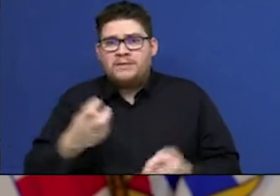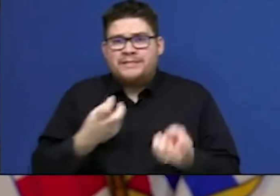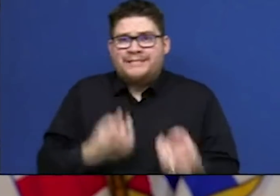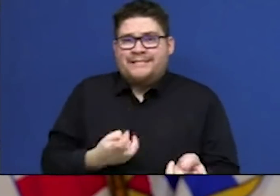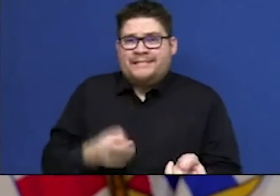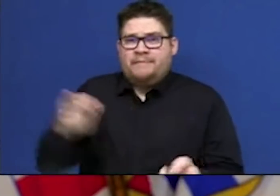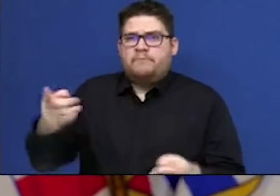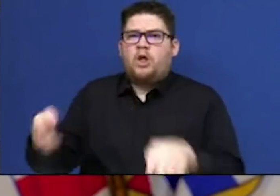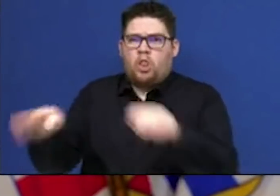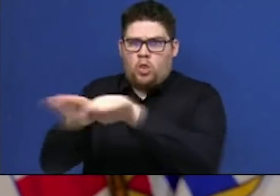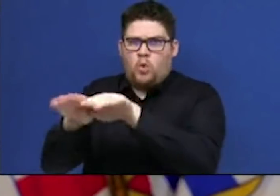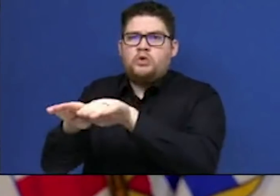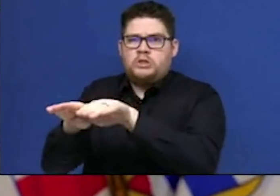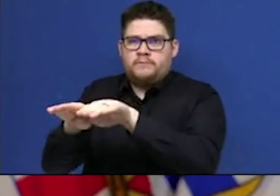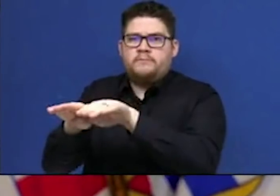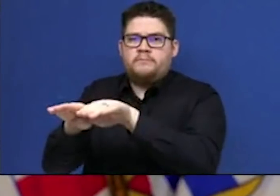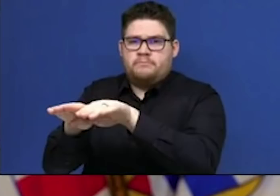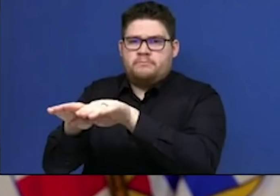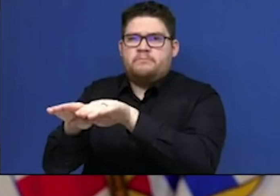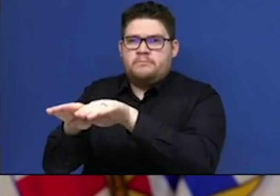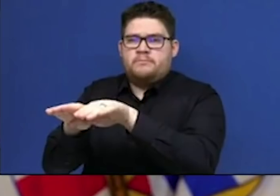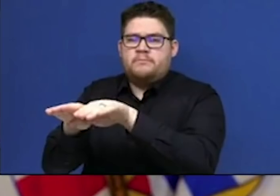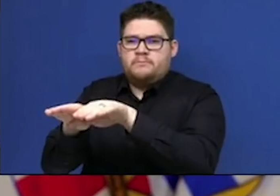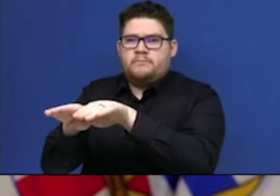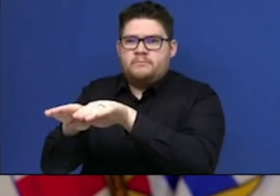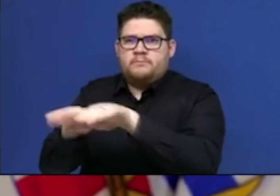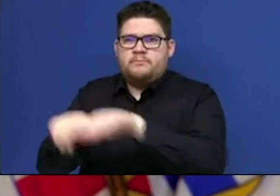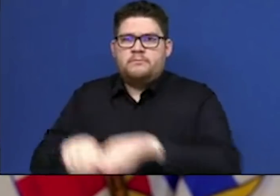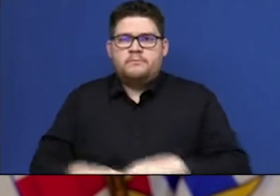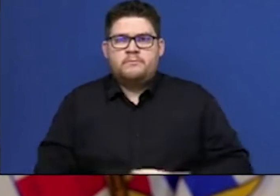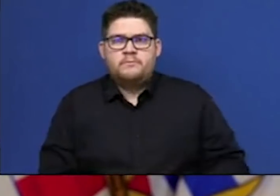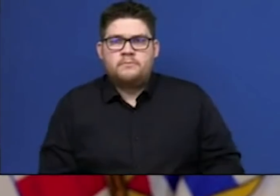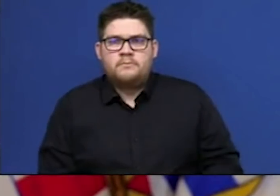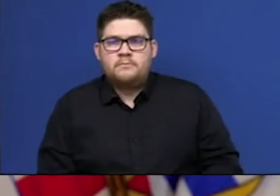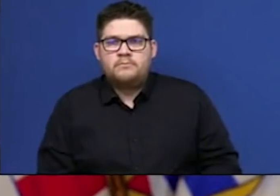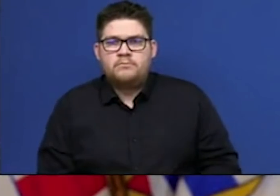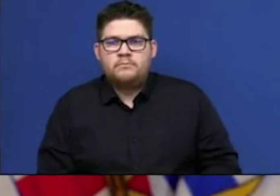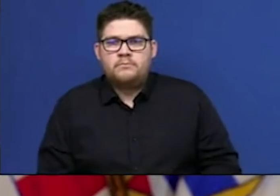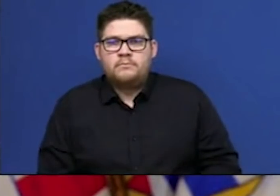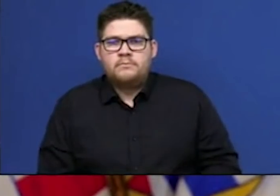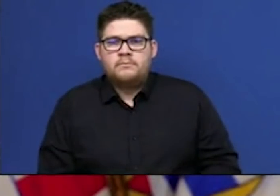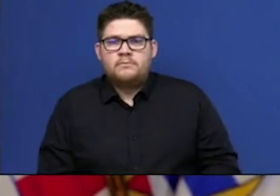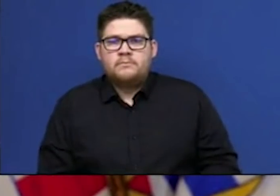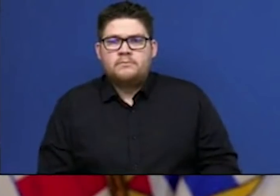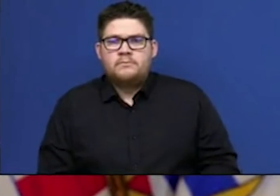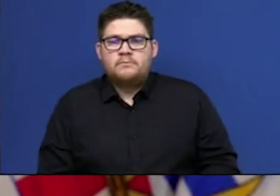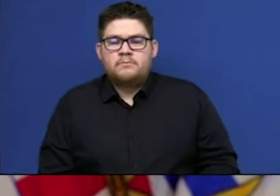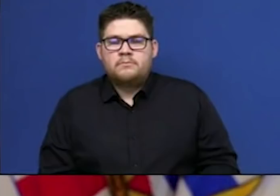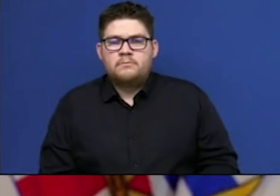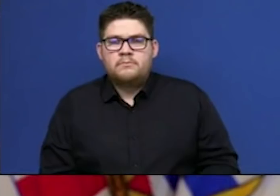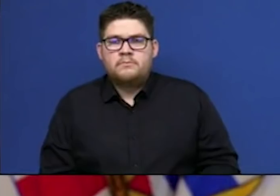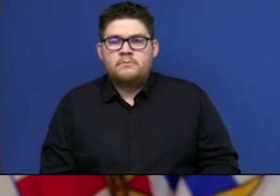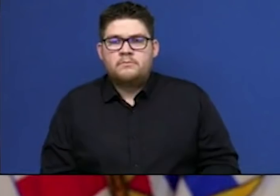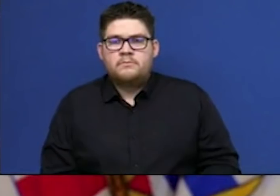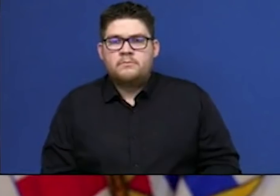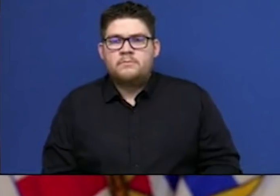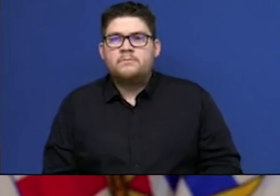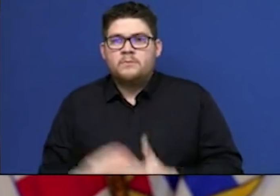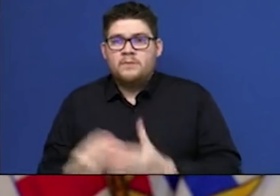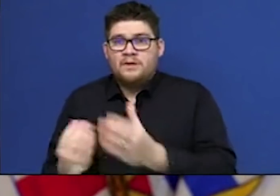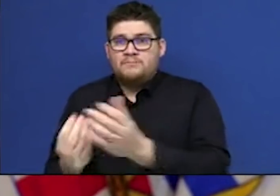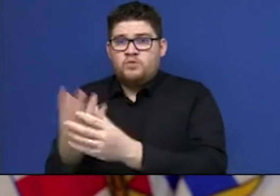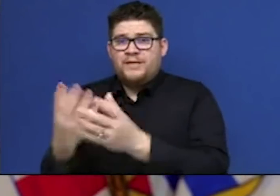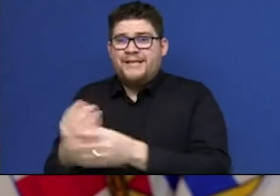your family develops any sign of illness, that you, especially children returning from spring break, and if you have